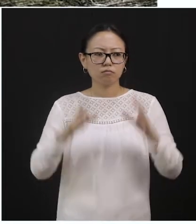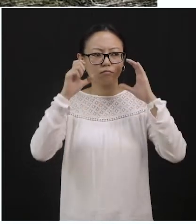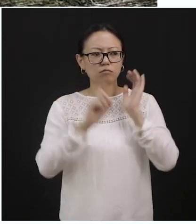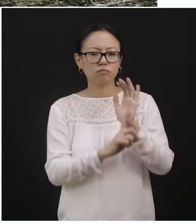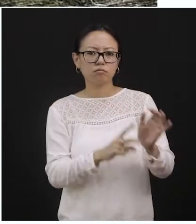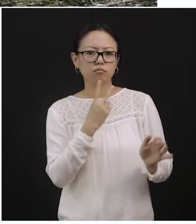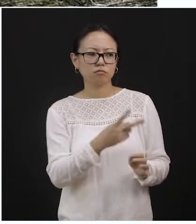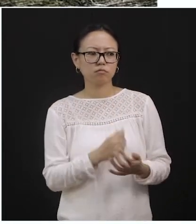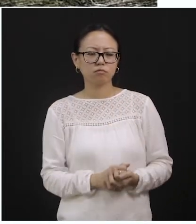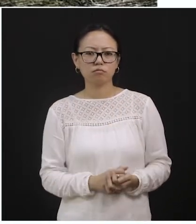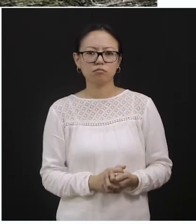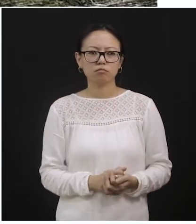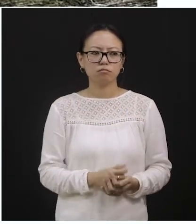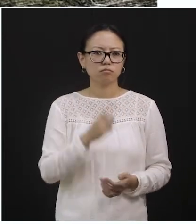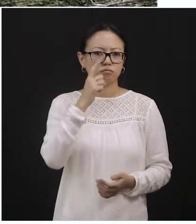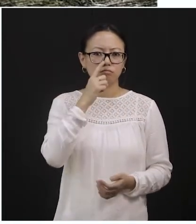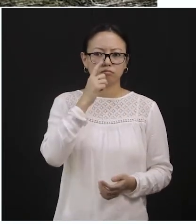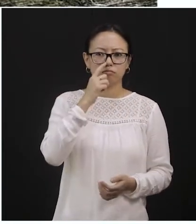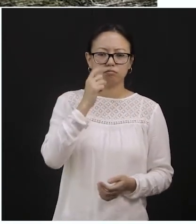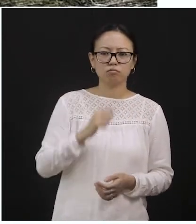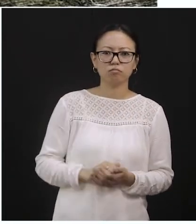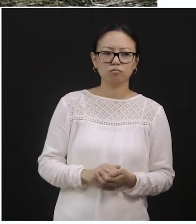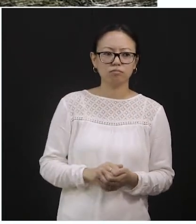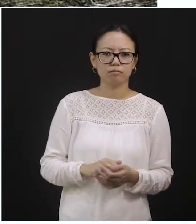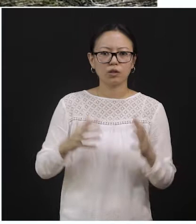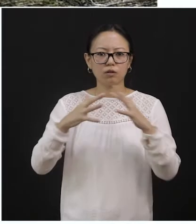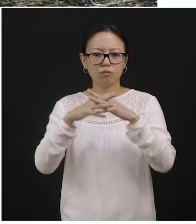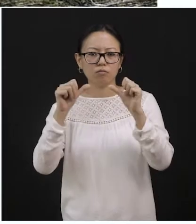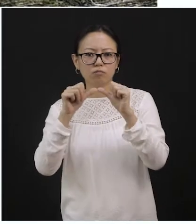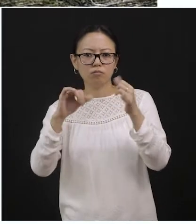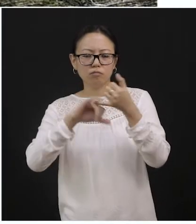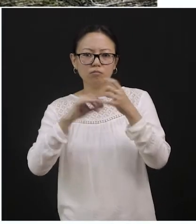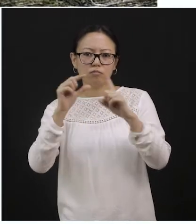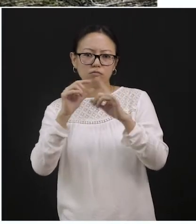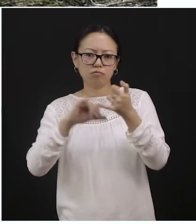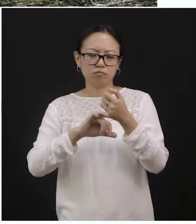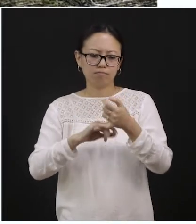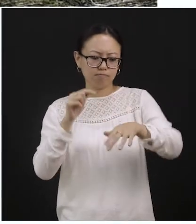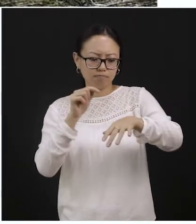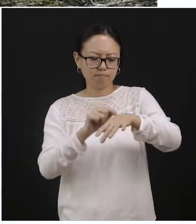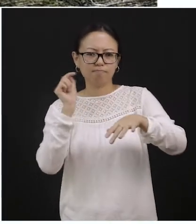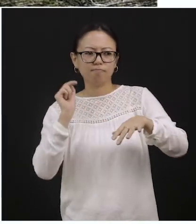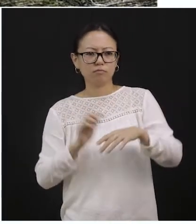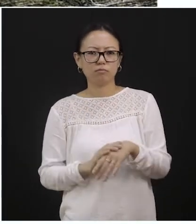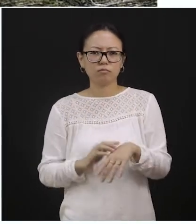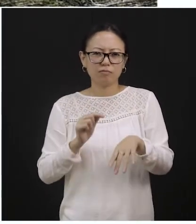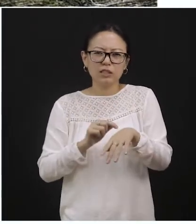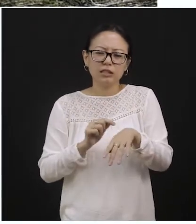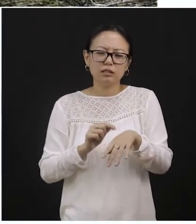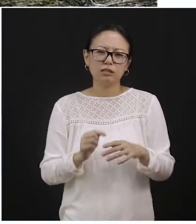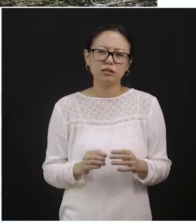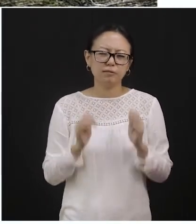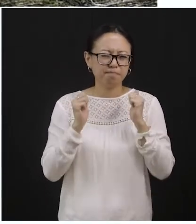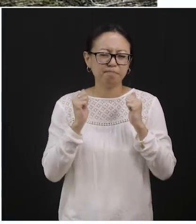this. This is a lady who was stung by this wasp. All right, so we can say that